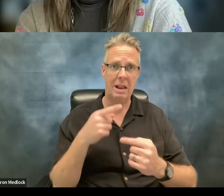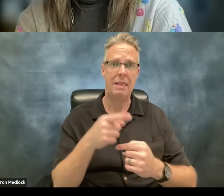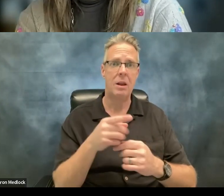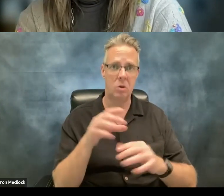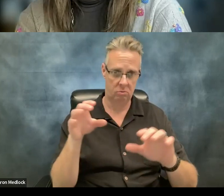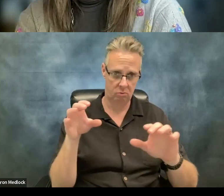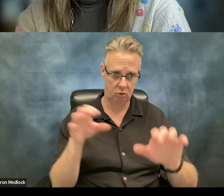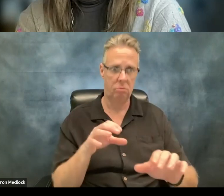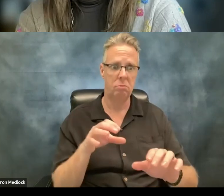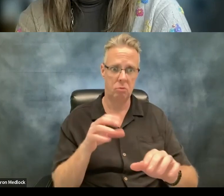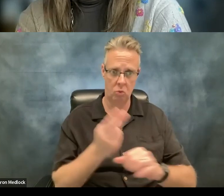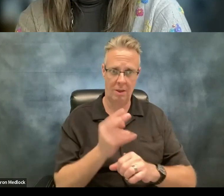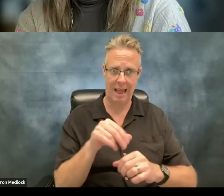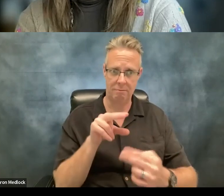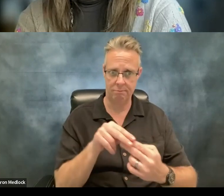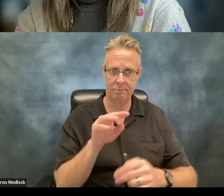self-funded health plans, there's